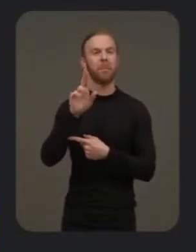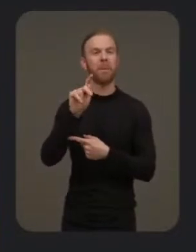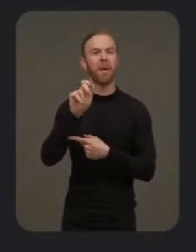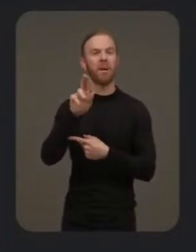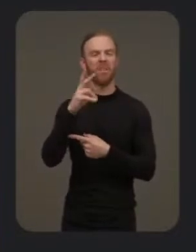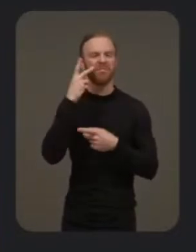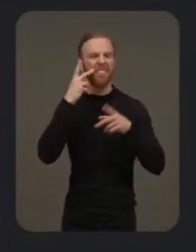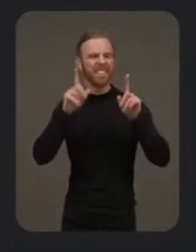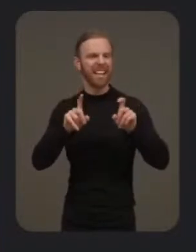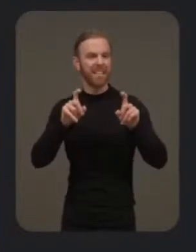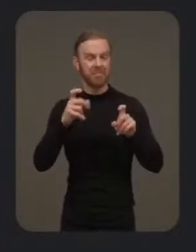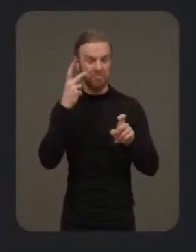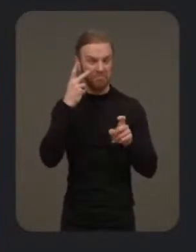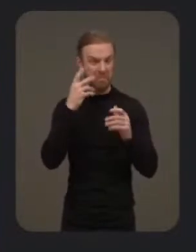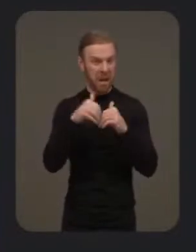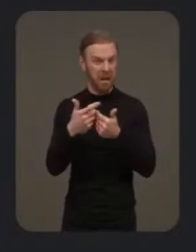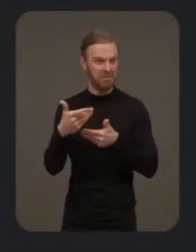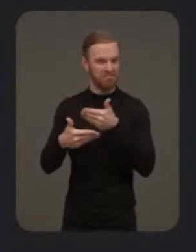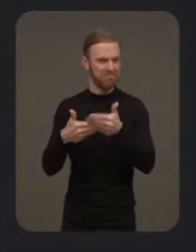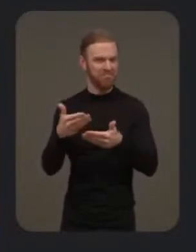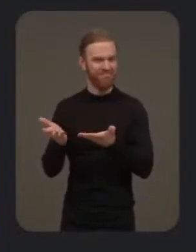went.